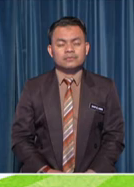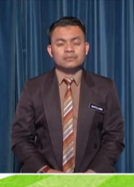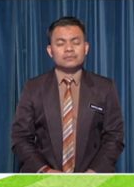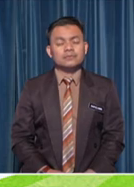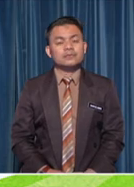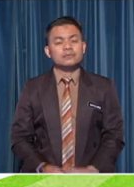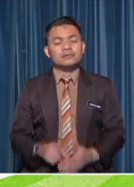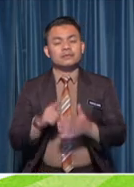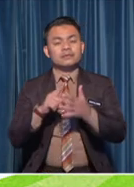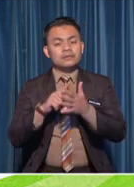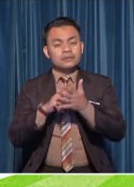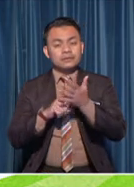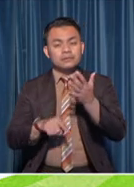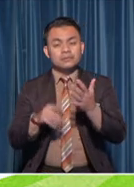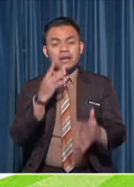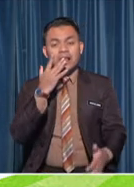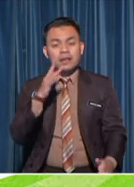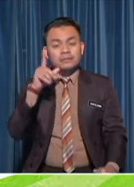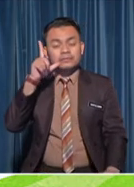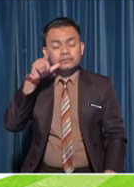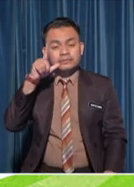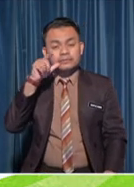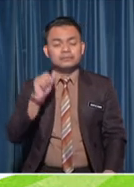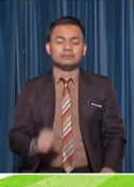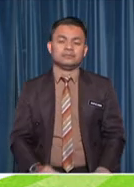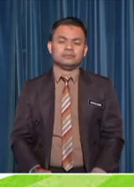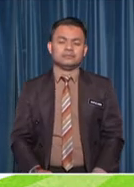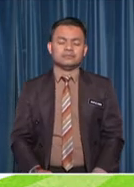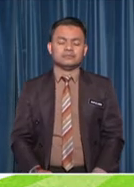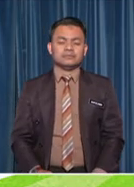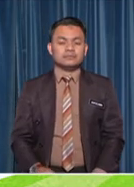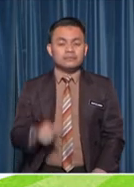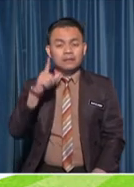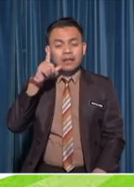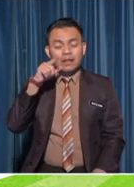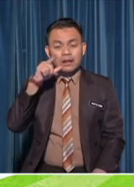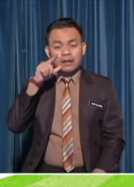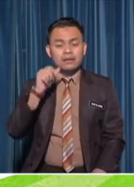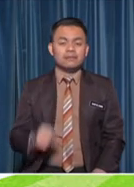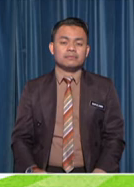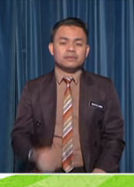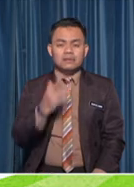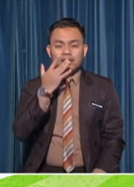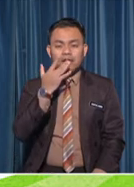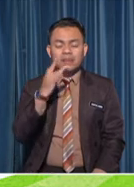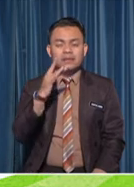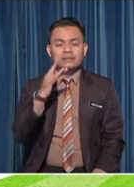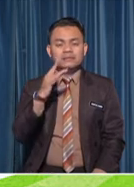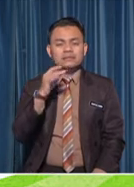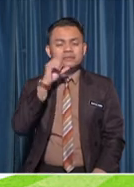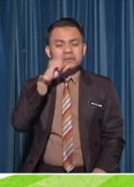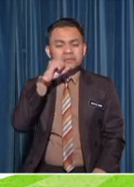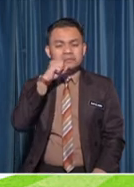What is the taste of lemon juice? Lemon juice tastes sour.